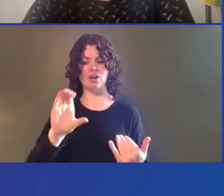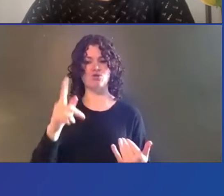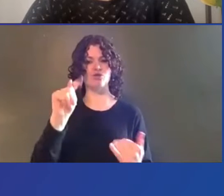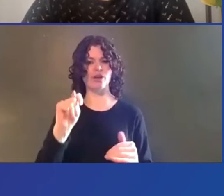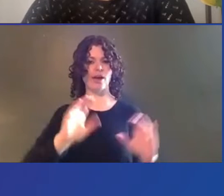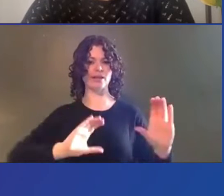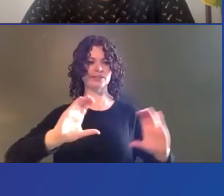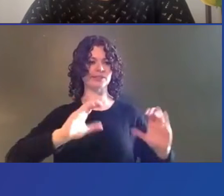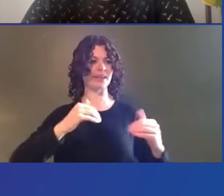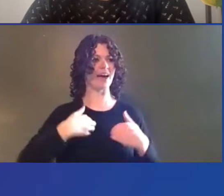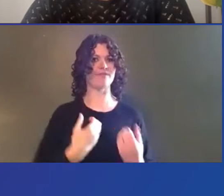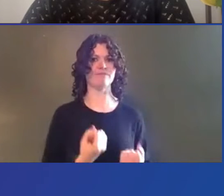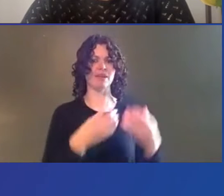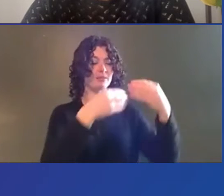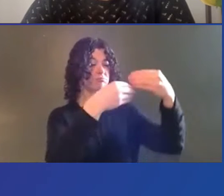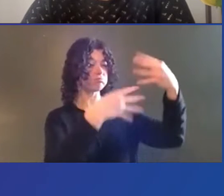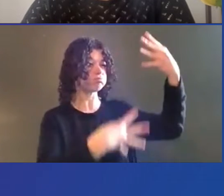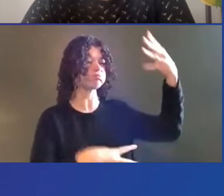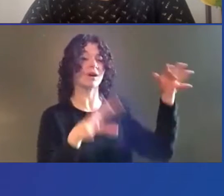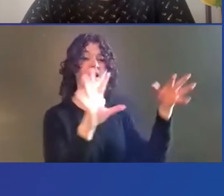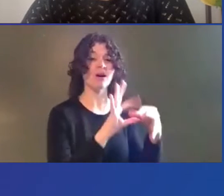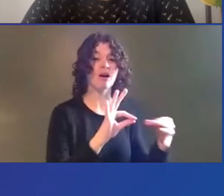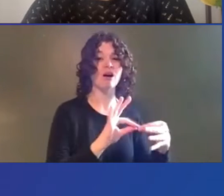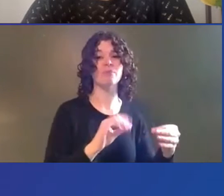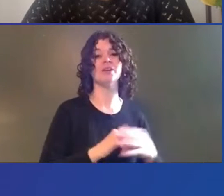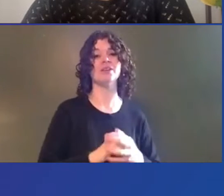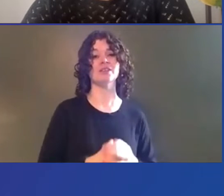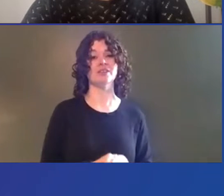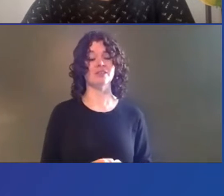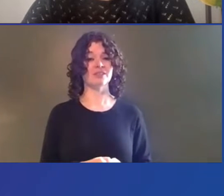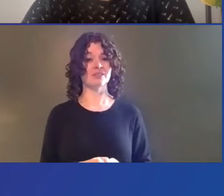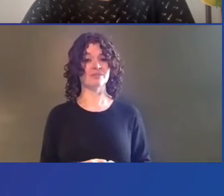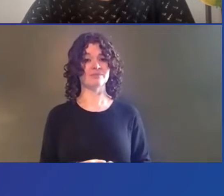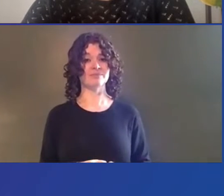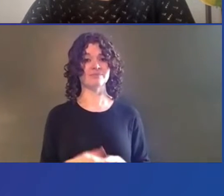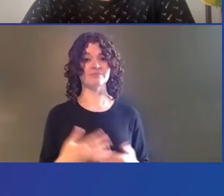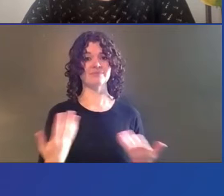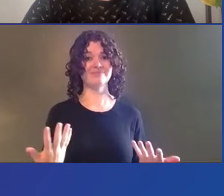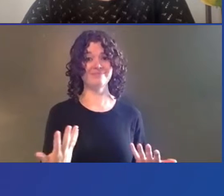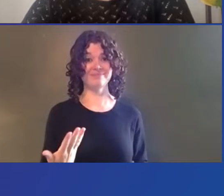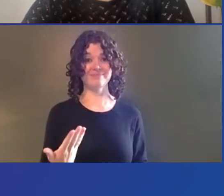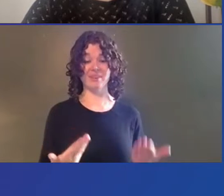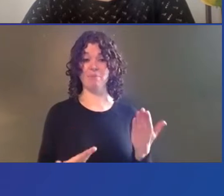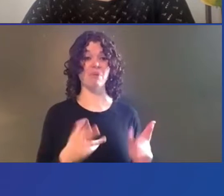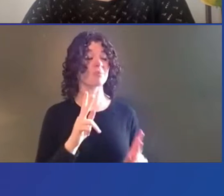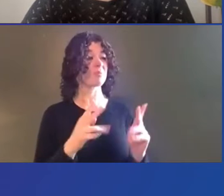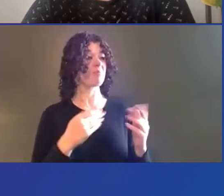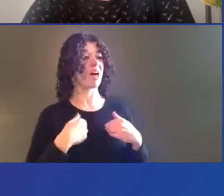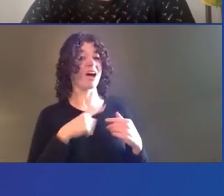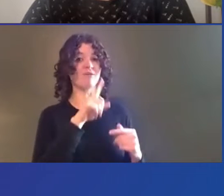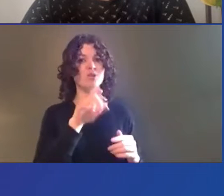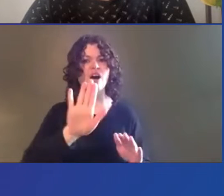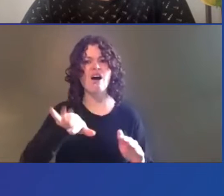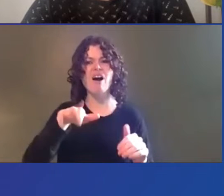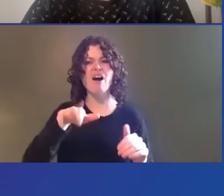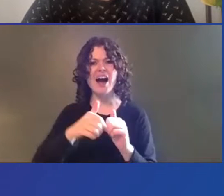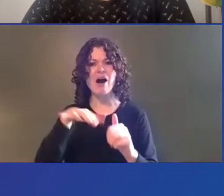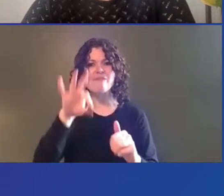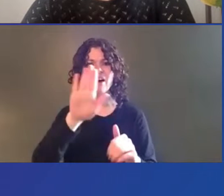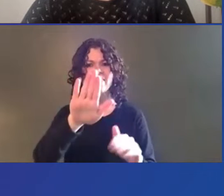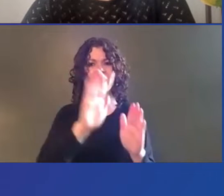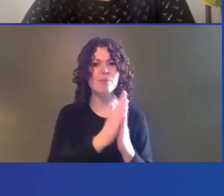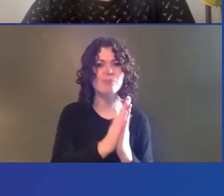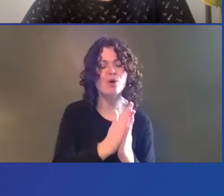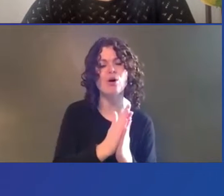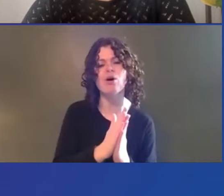watching in terms of, like, if you have questions, like, how do I get Sarah's book? Like, how do I learn more about Carmen's